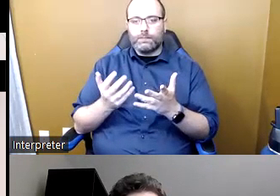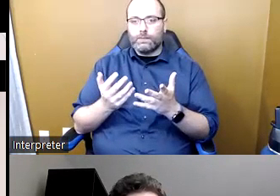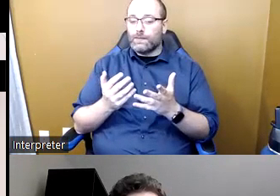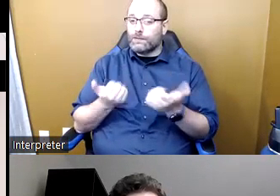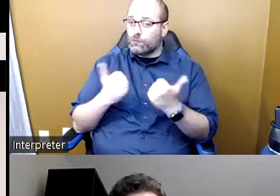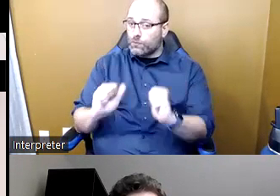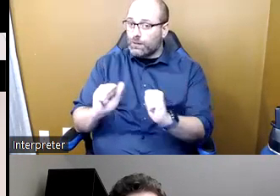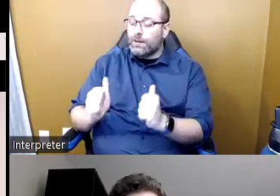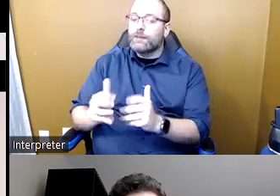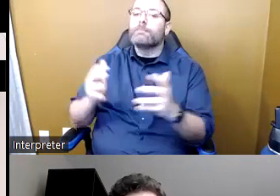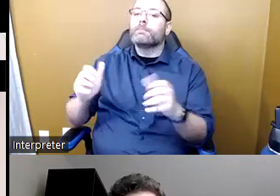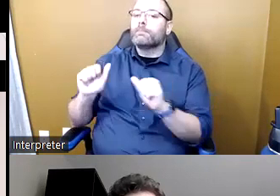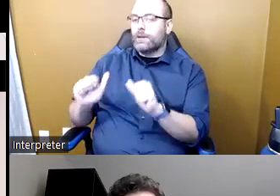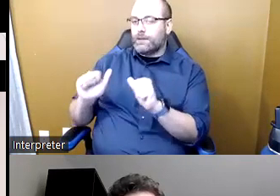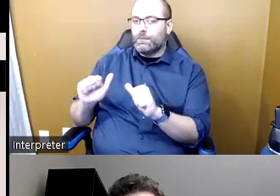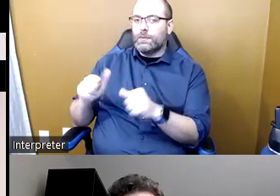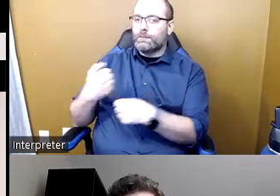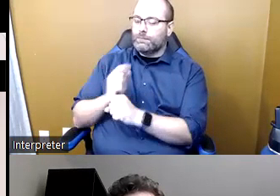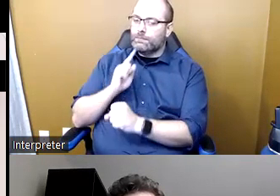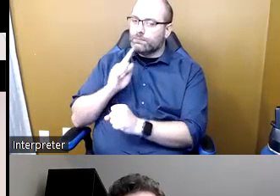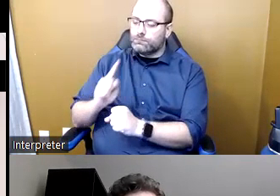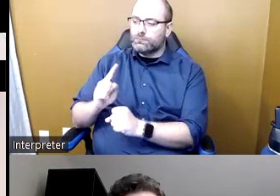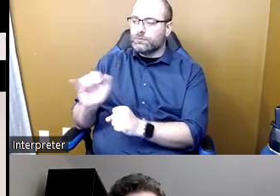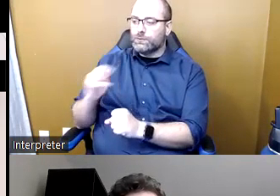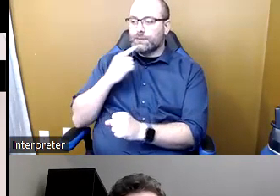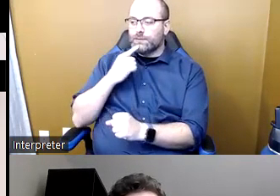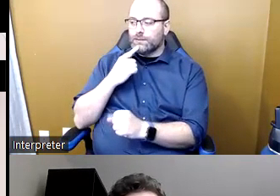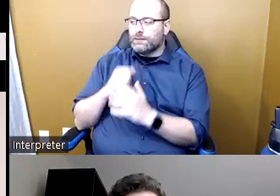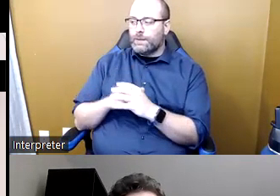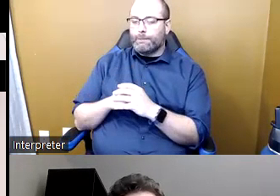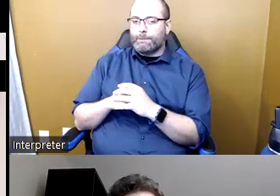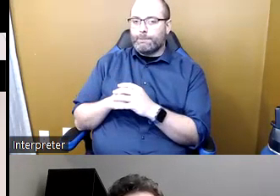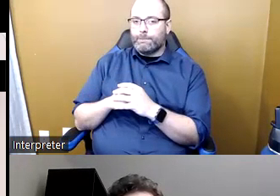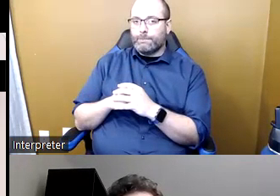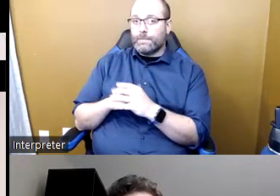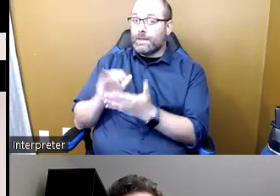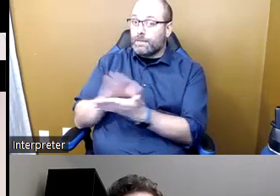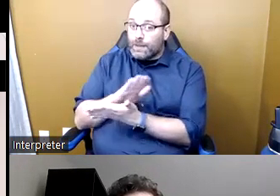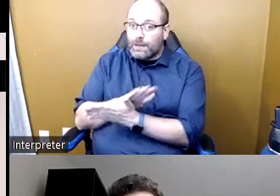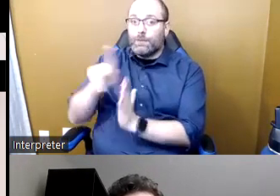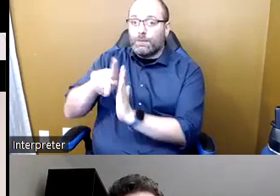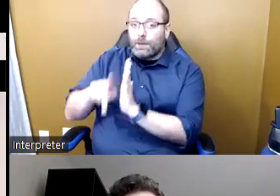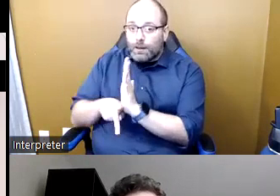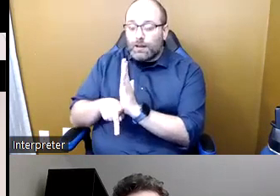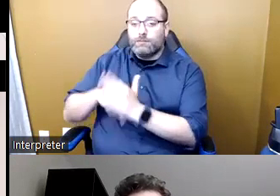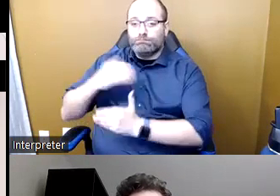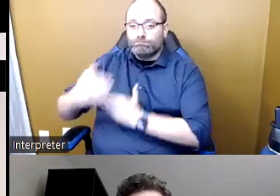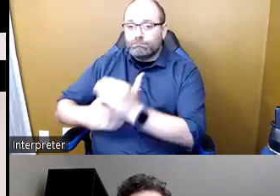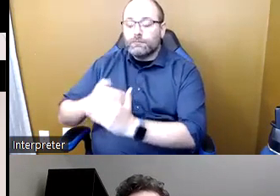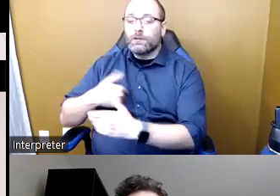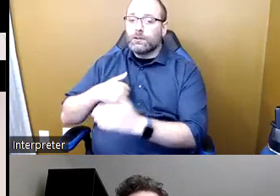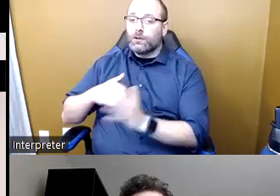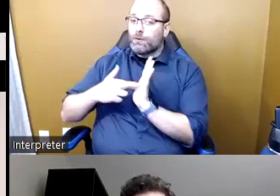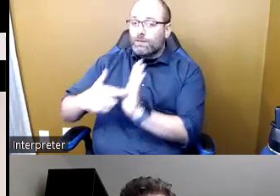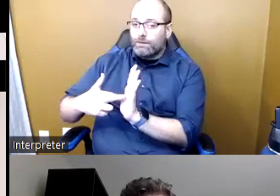attempting as much as possible to make sure that, like you said, Kirill, that papers, policies, and procedures all reflect the names